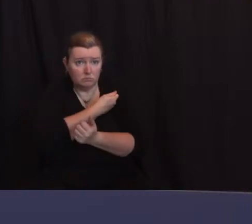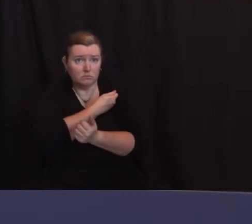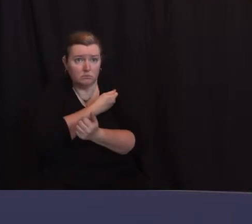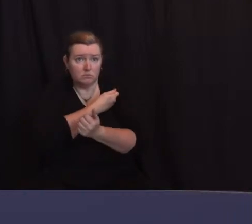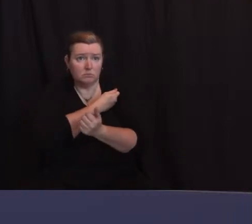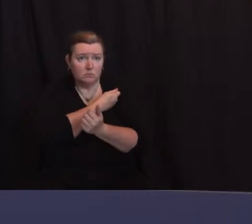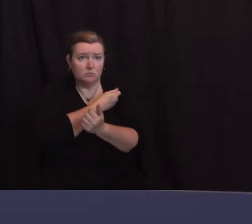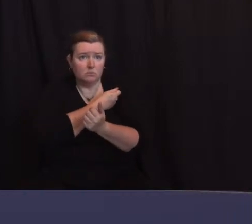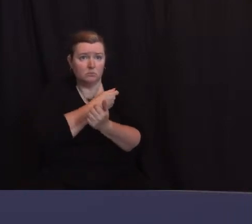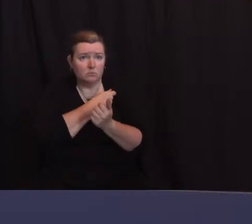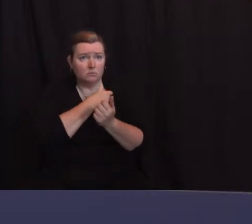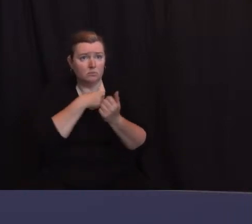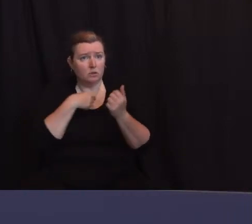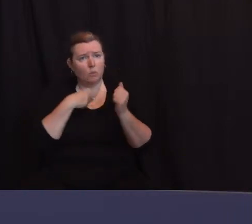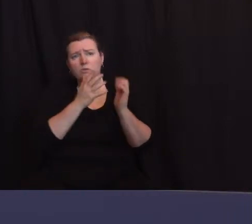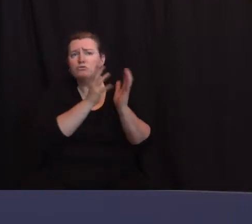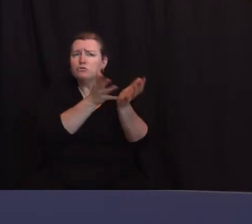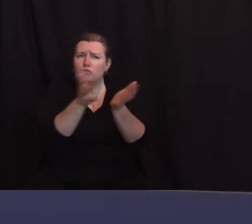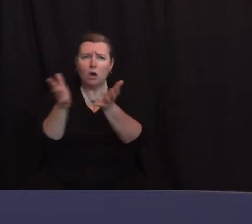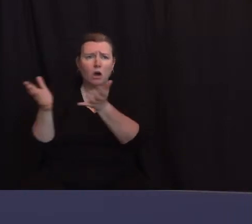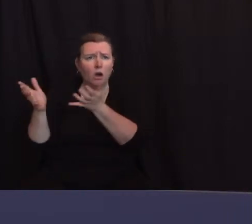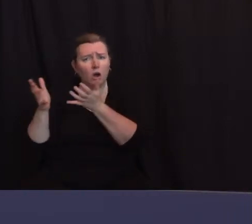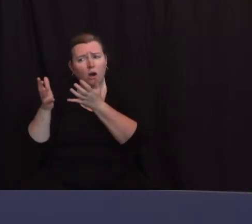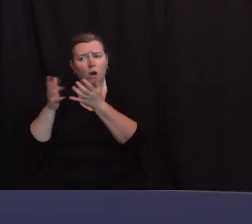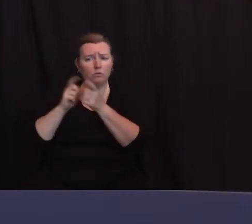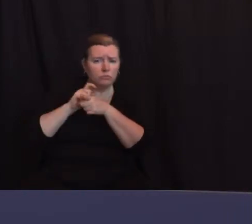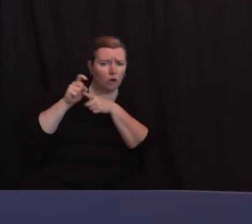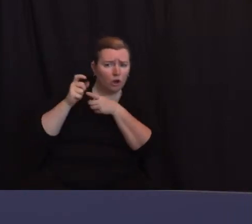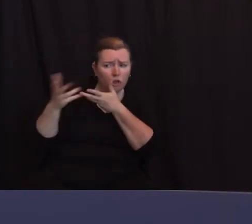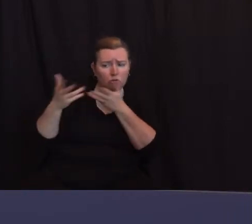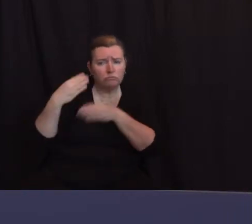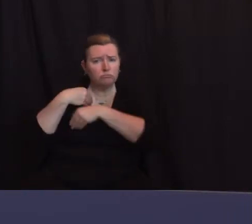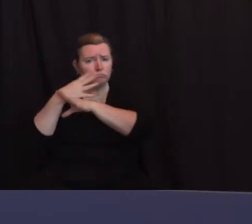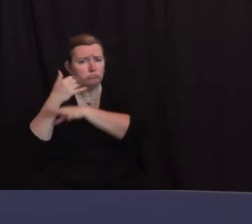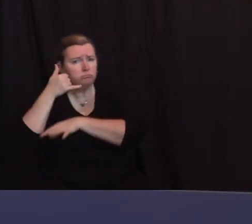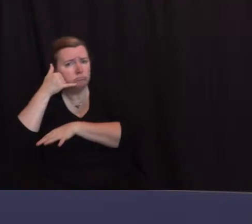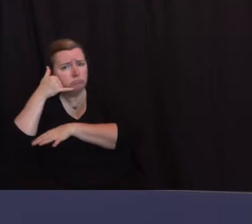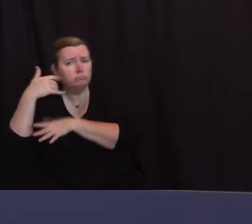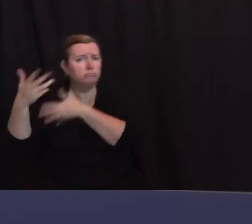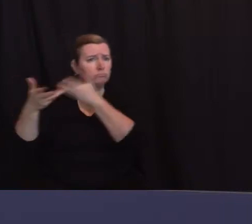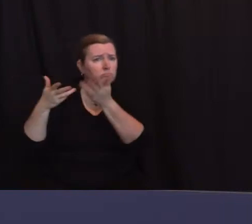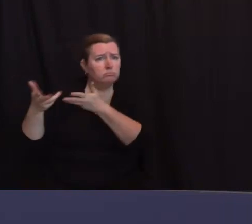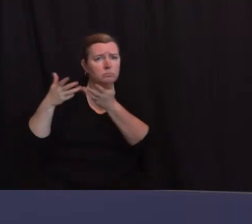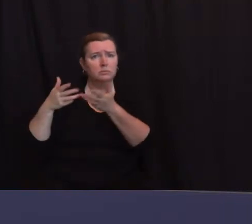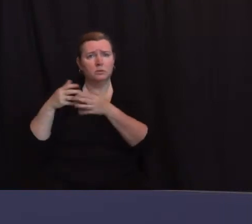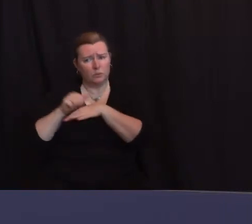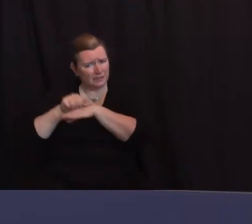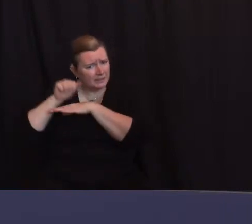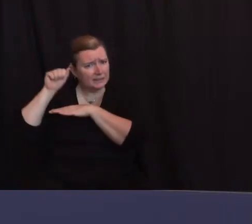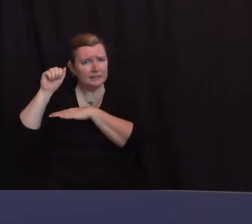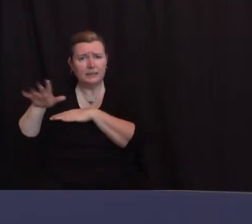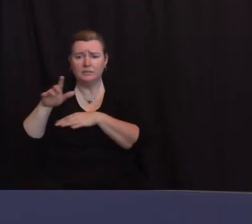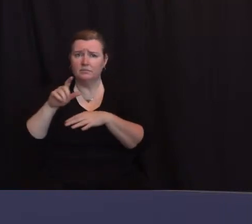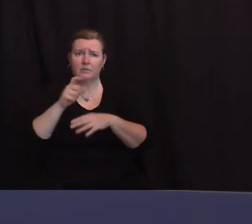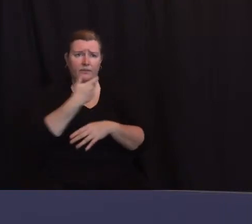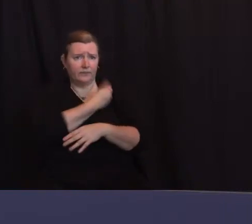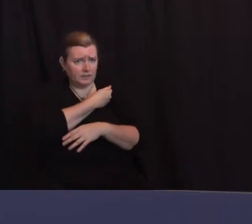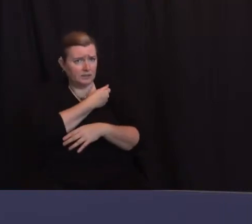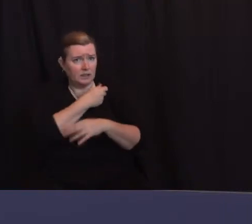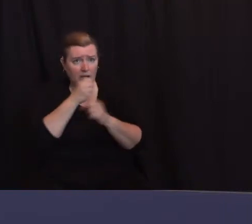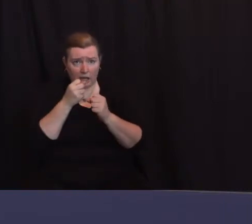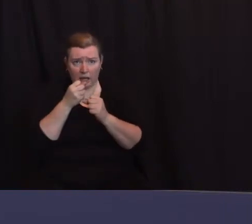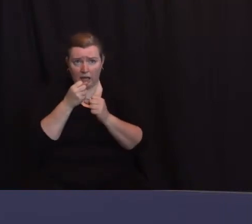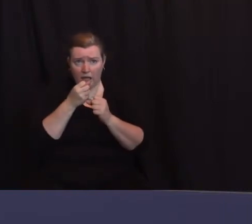We're currently talking with them about when they can be ready to receive allocations and administer the vaccine safely to their